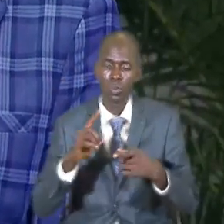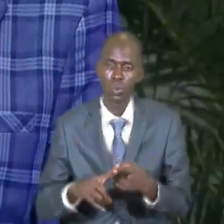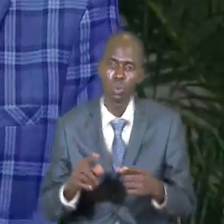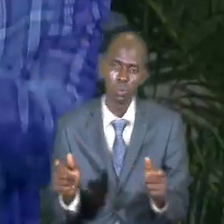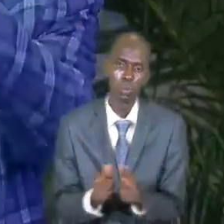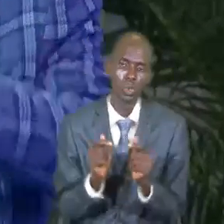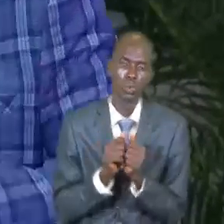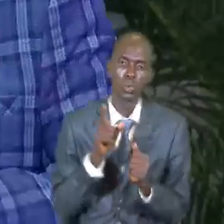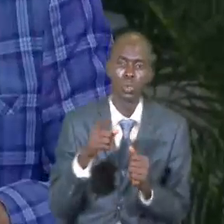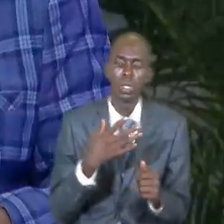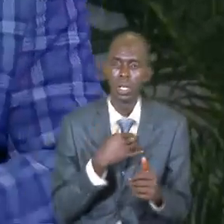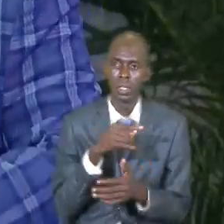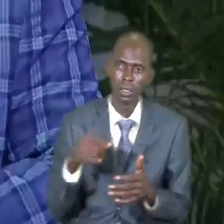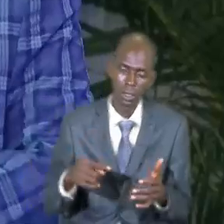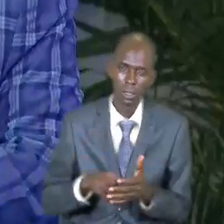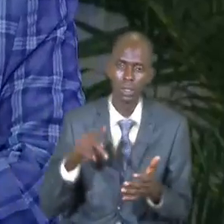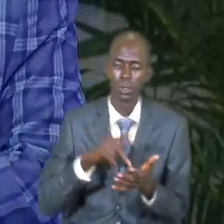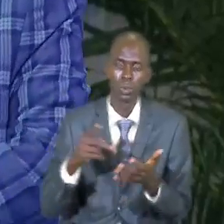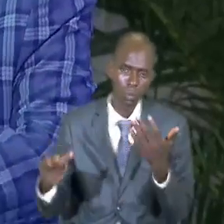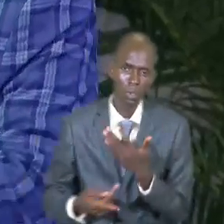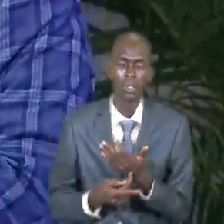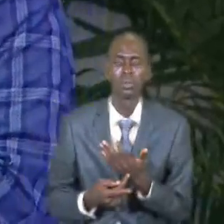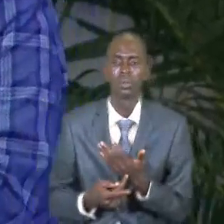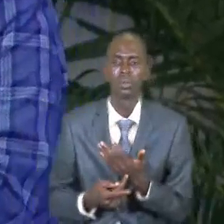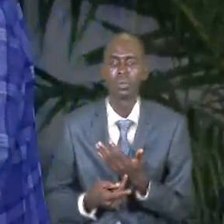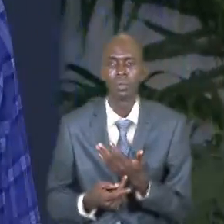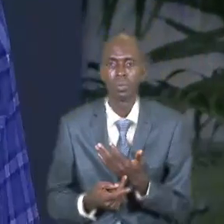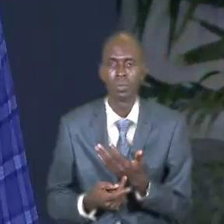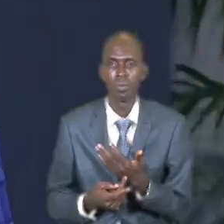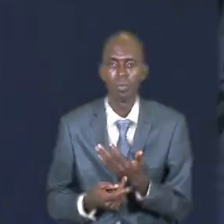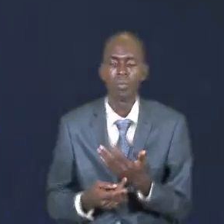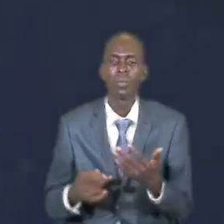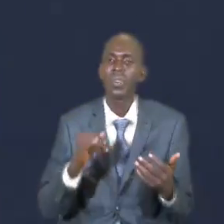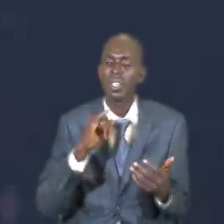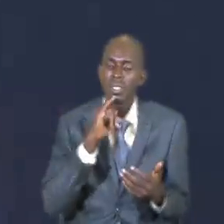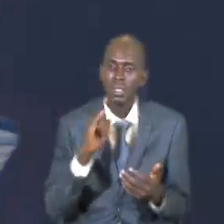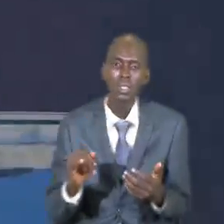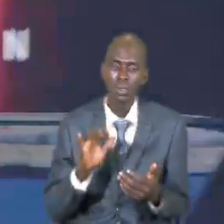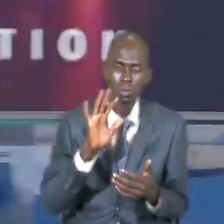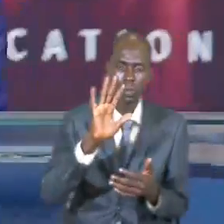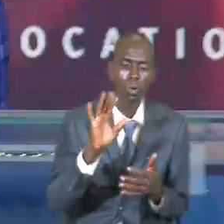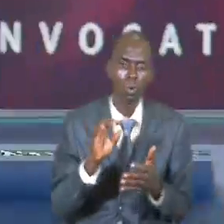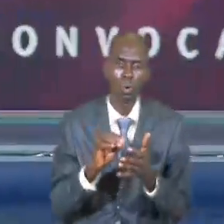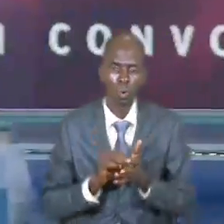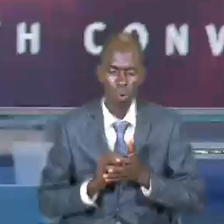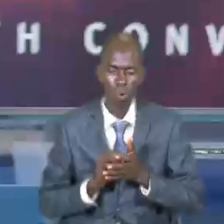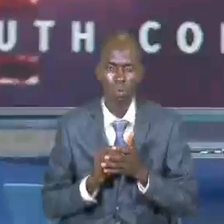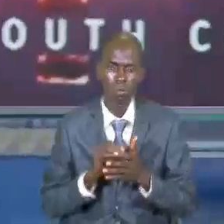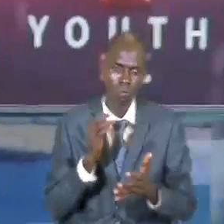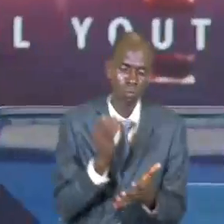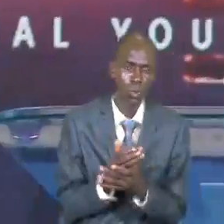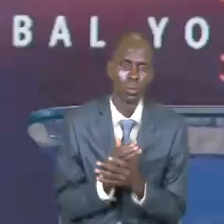convocation is for an interruption. That in your life, all the things that happened in the